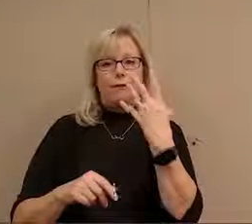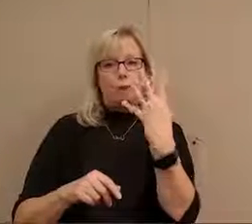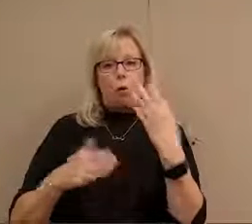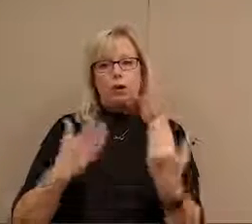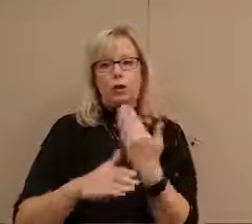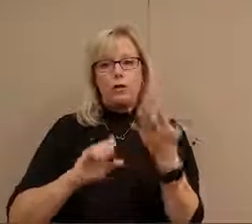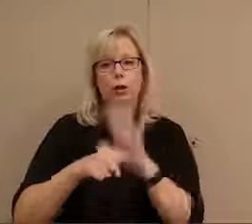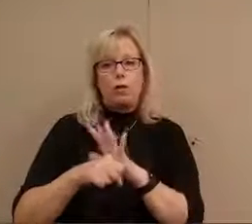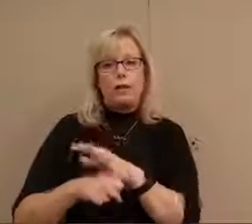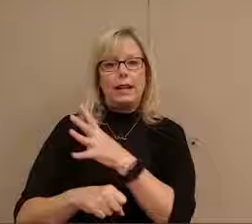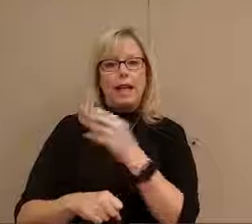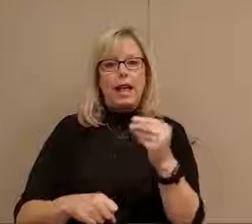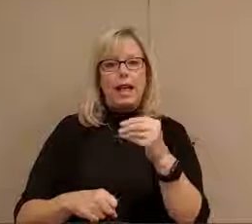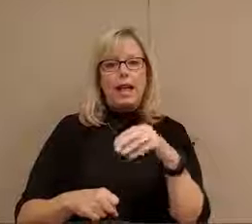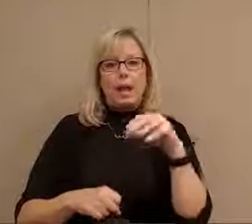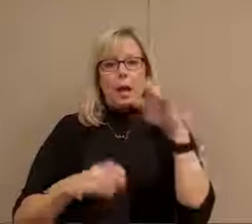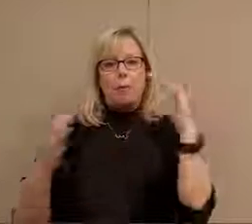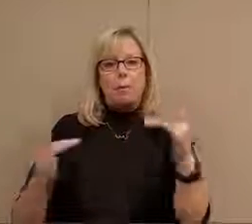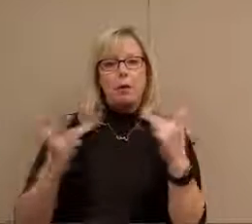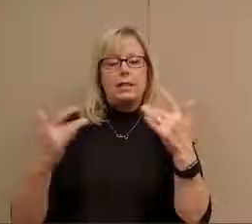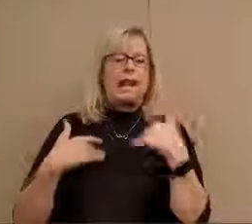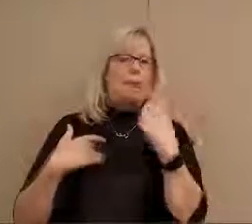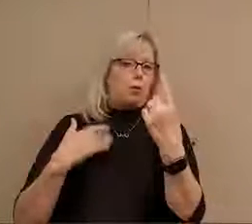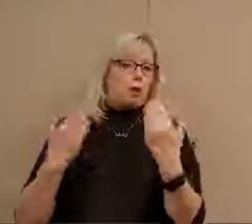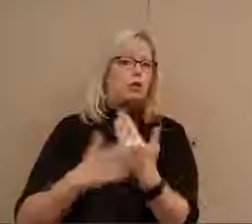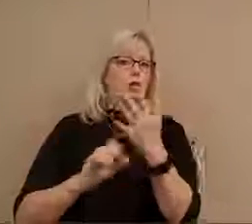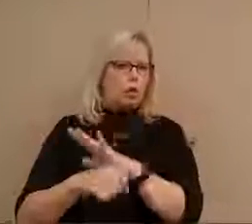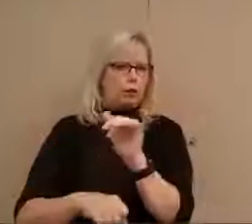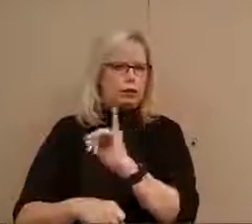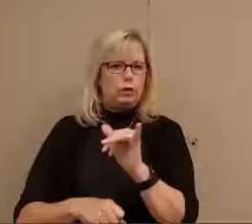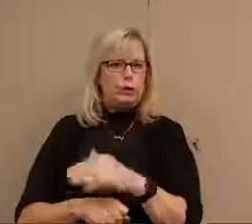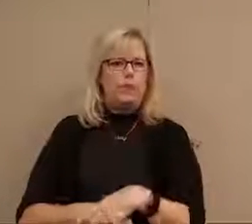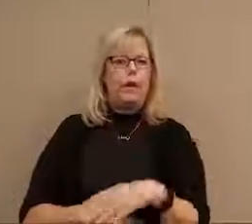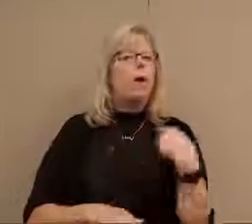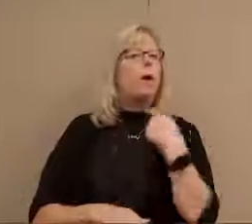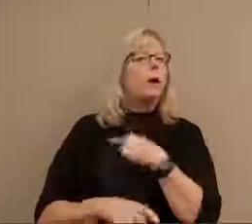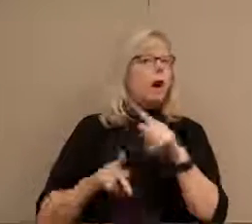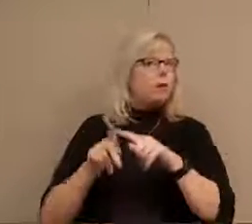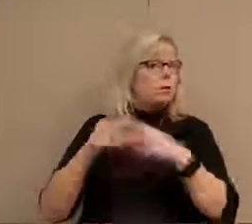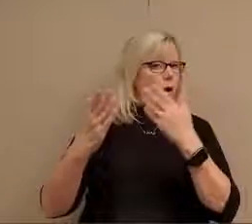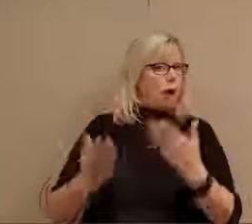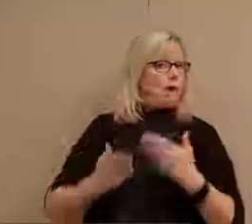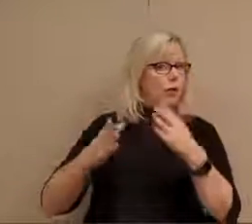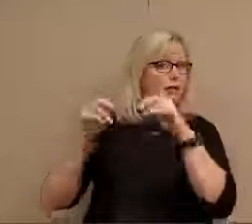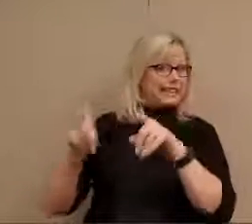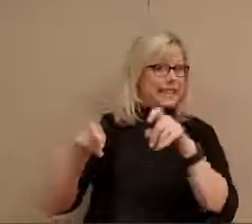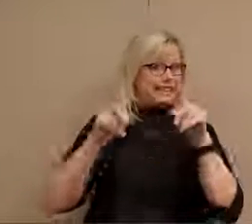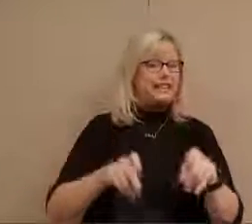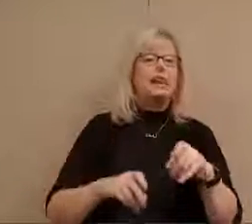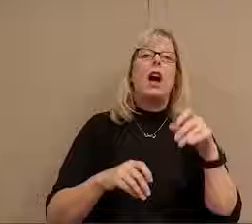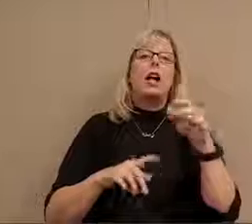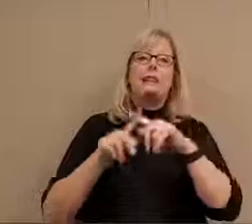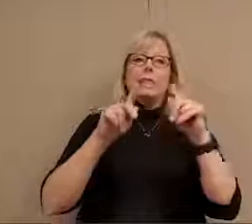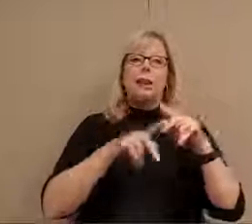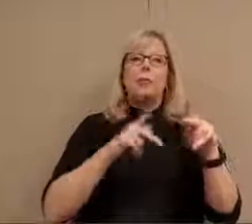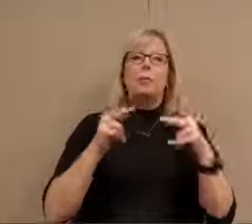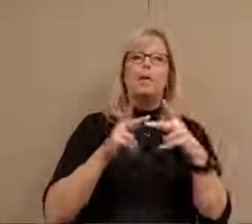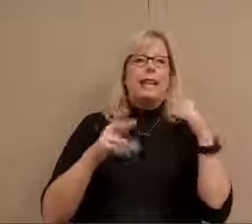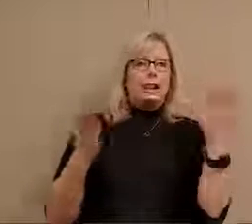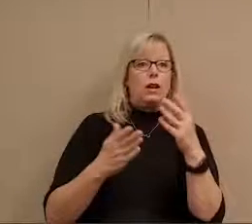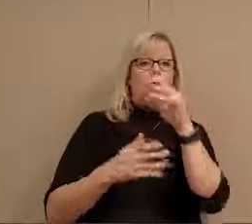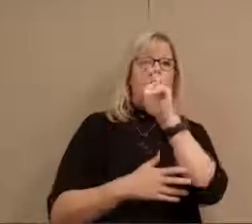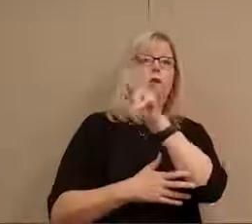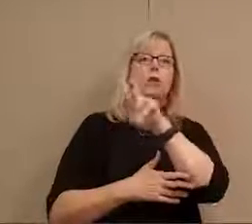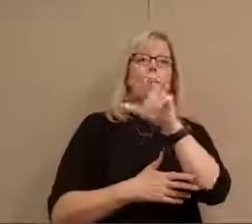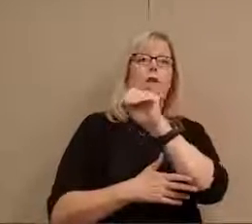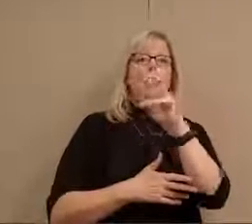HSHS on Hartman Lane, CVS, MedExpress, and Walgreens. We continue to offer vaccine at 330 West Main Monday through